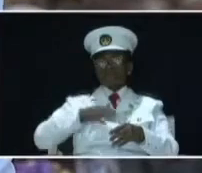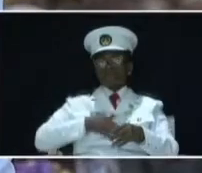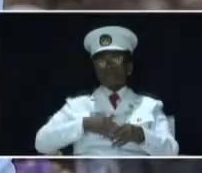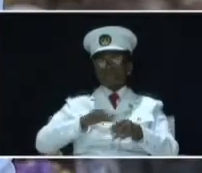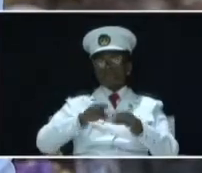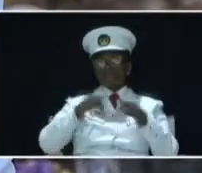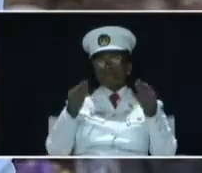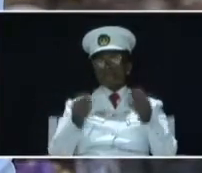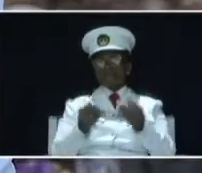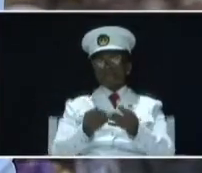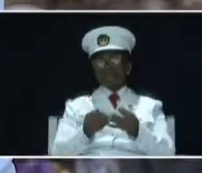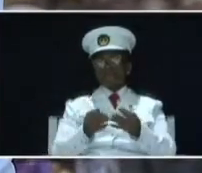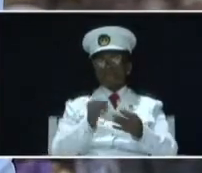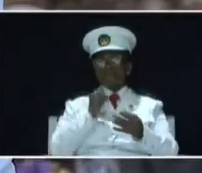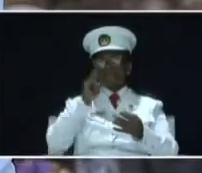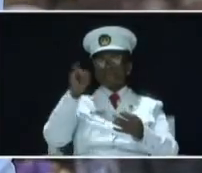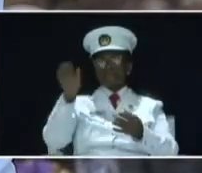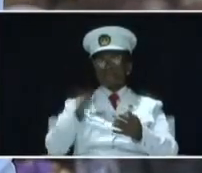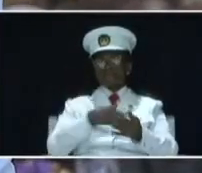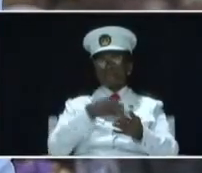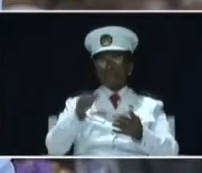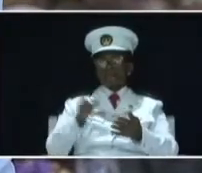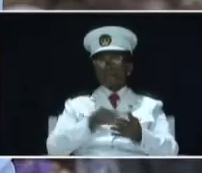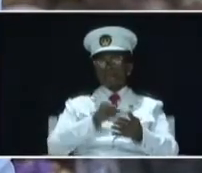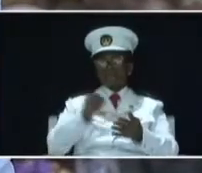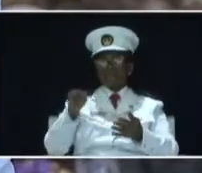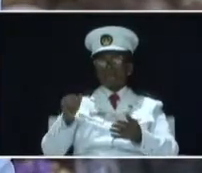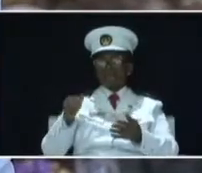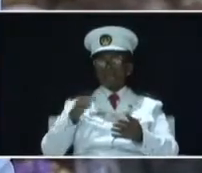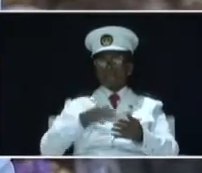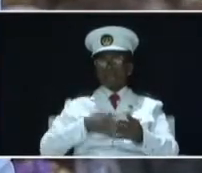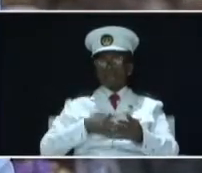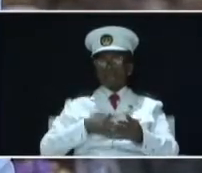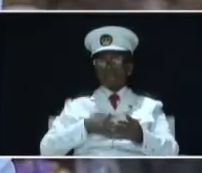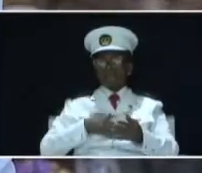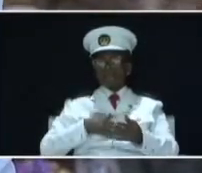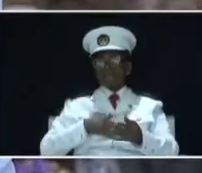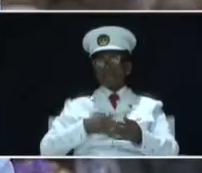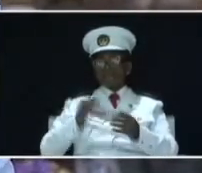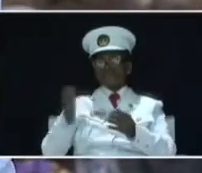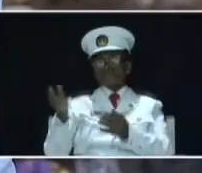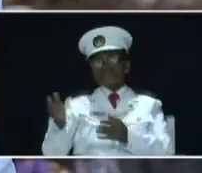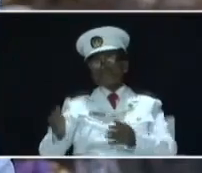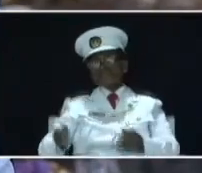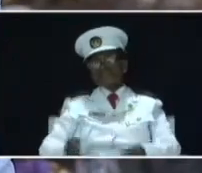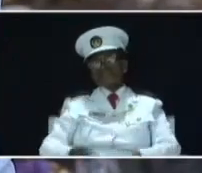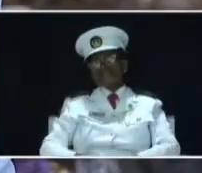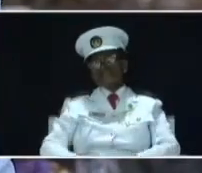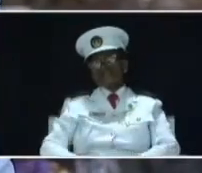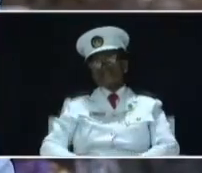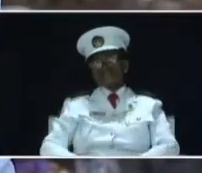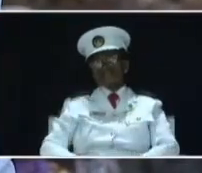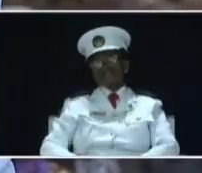family singing. Hosanna in the highest. If it's your family,